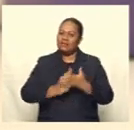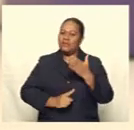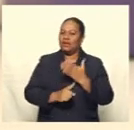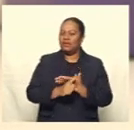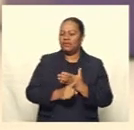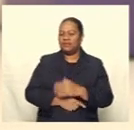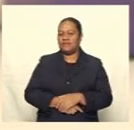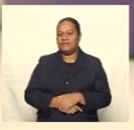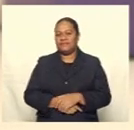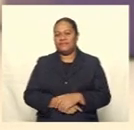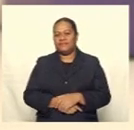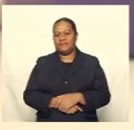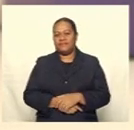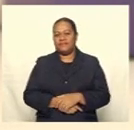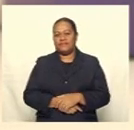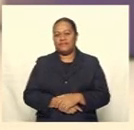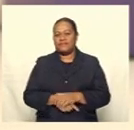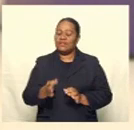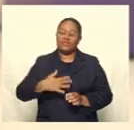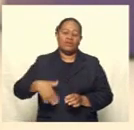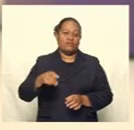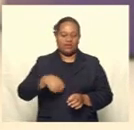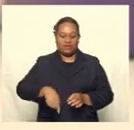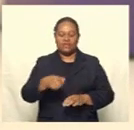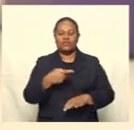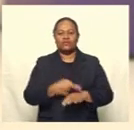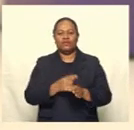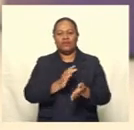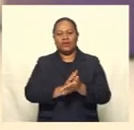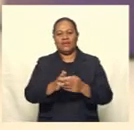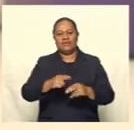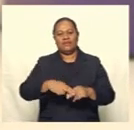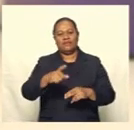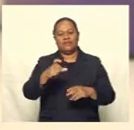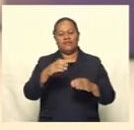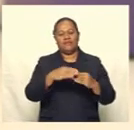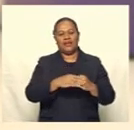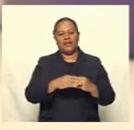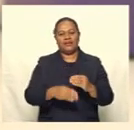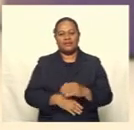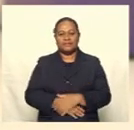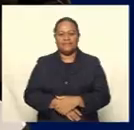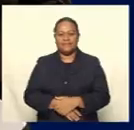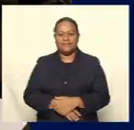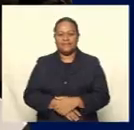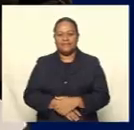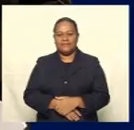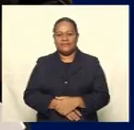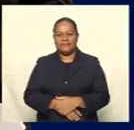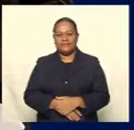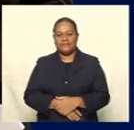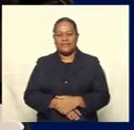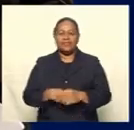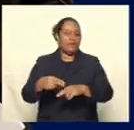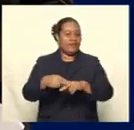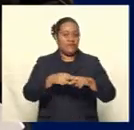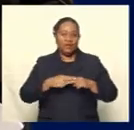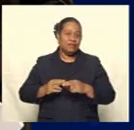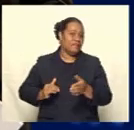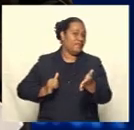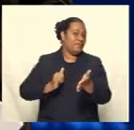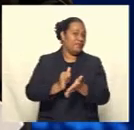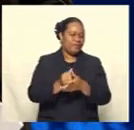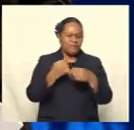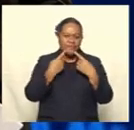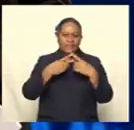Federal Reserve. That's all for this week. From HFC Bank, have a safe weekend. Fiji Airways has announced a